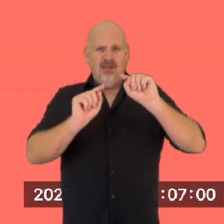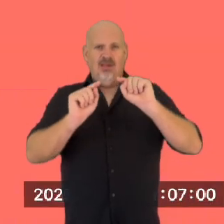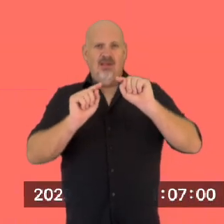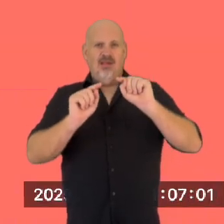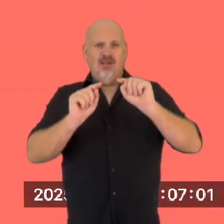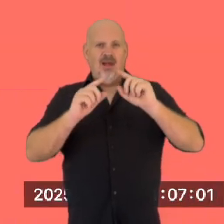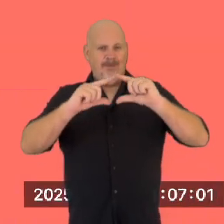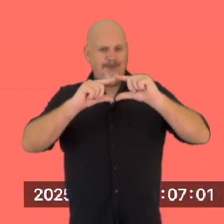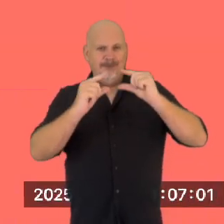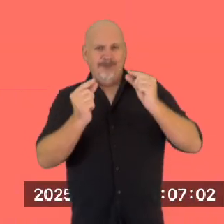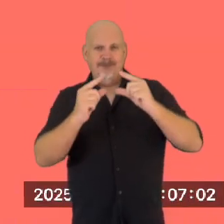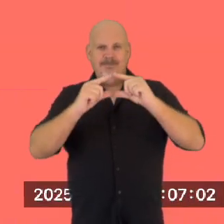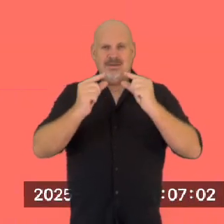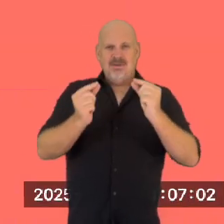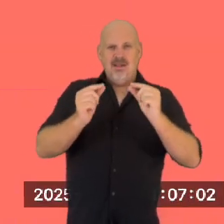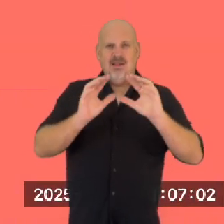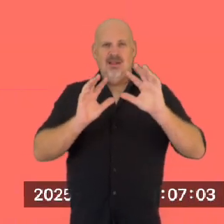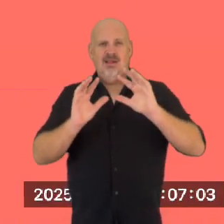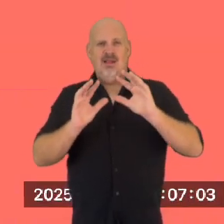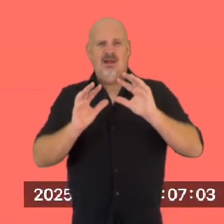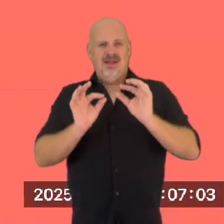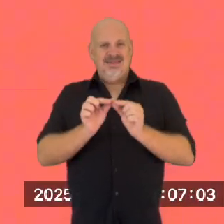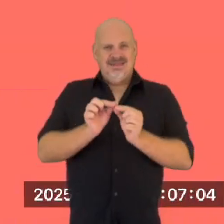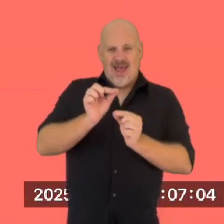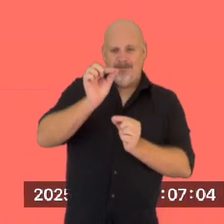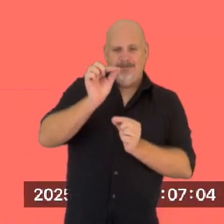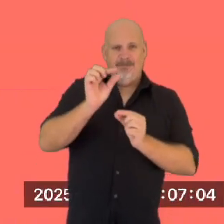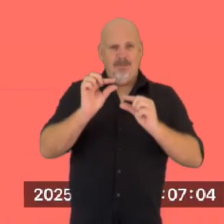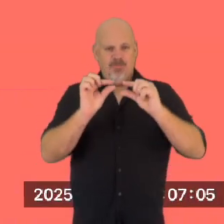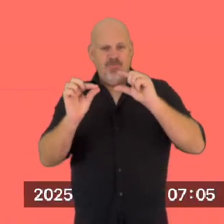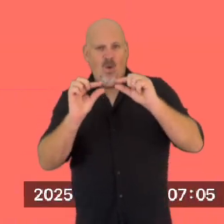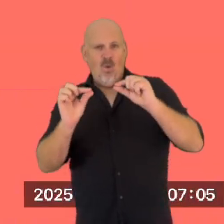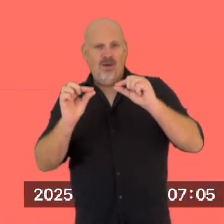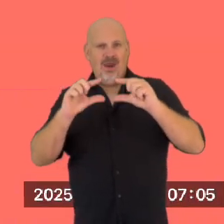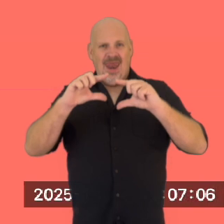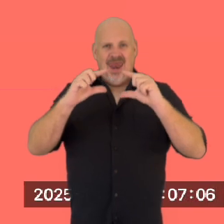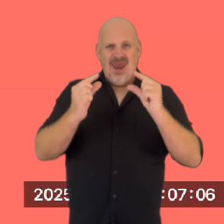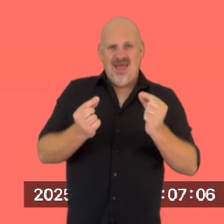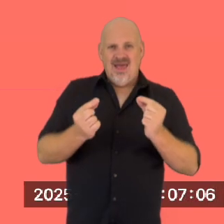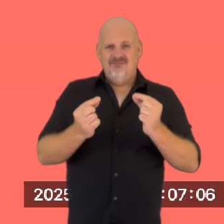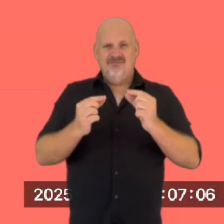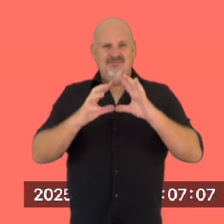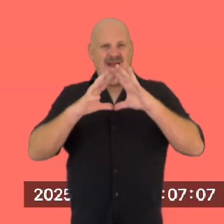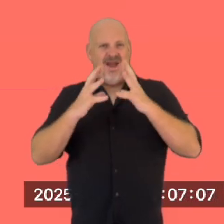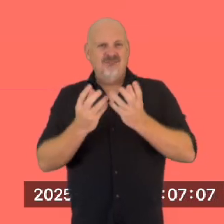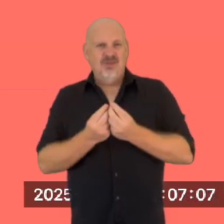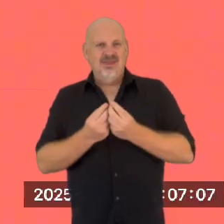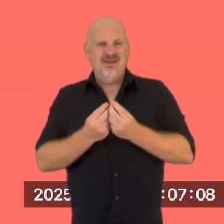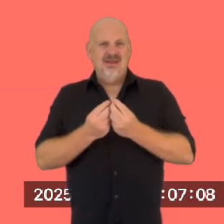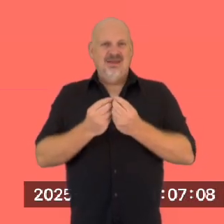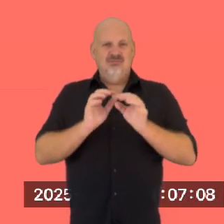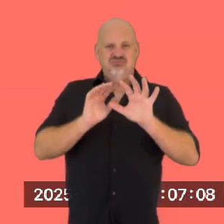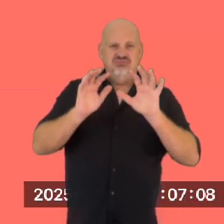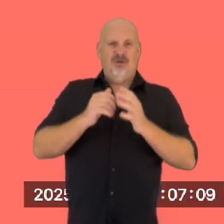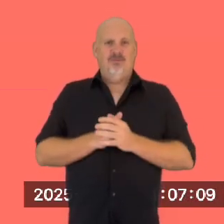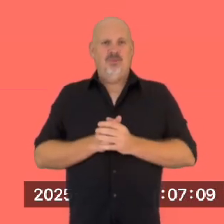there's so many beautiful parts about it, but they're kind of essentially petals, stems, thorns, and leaves. Everything else that